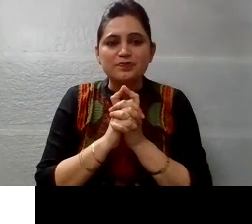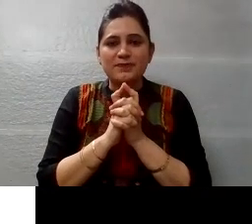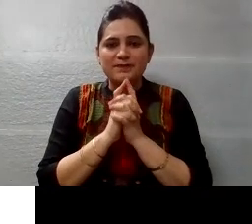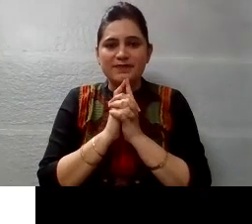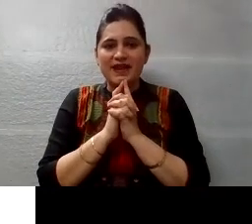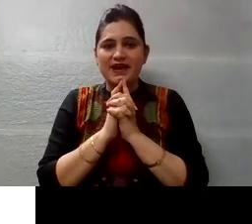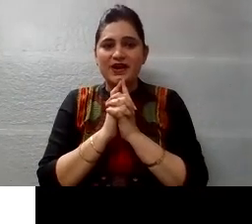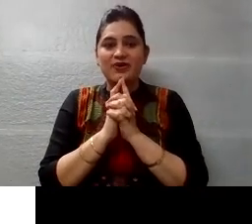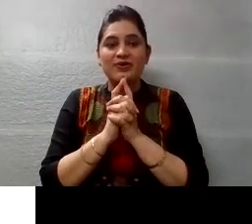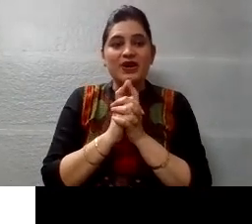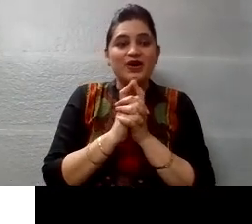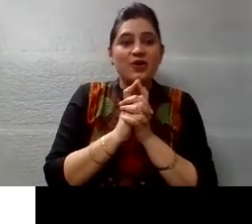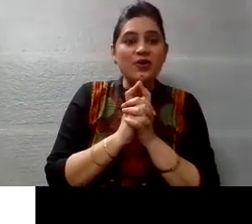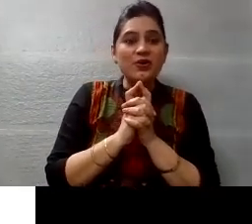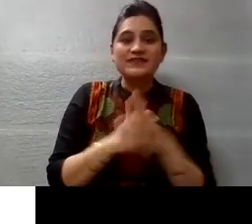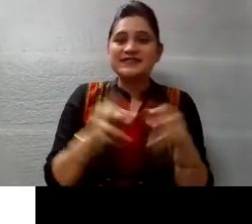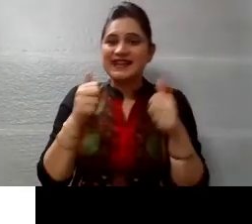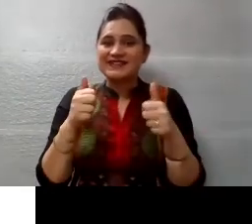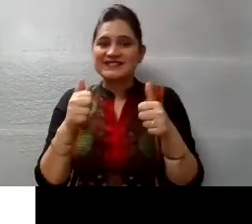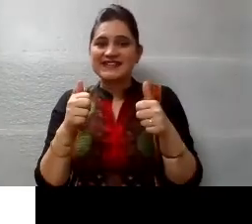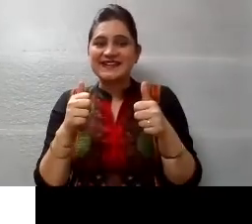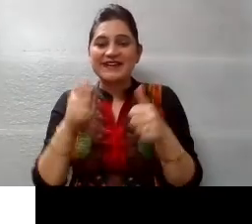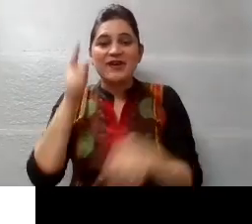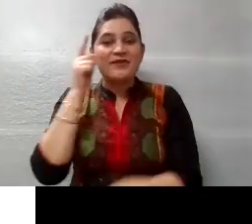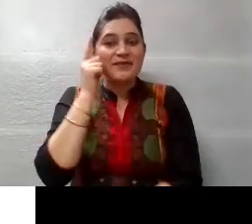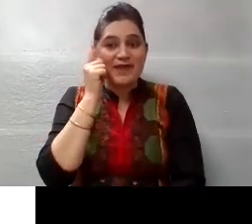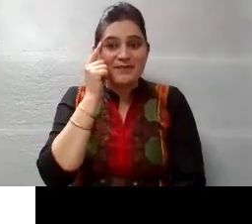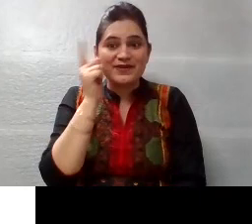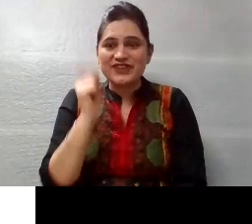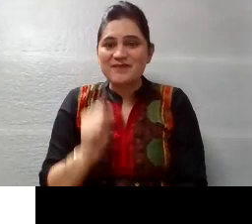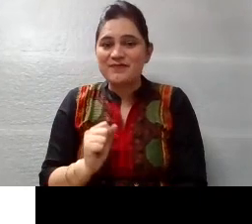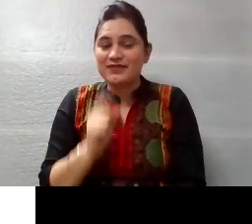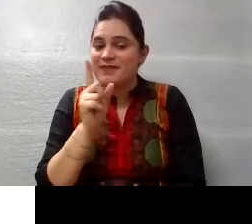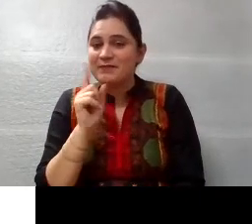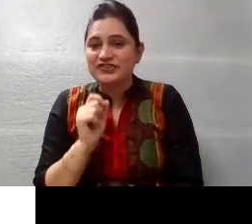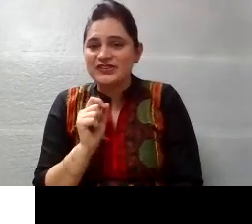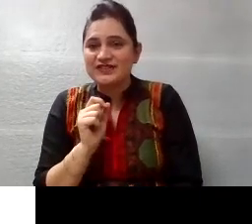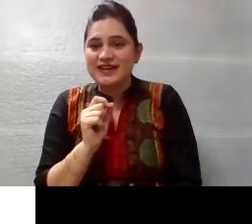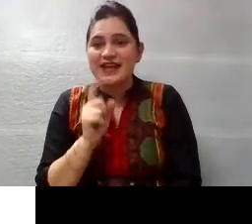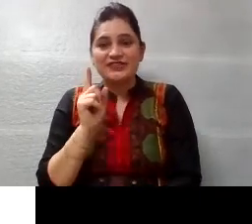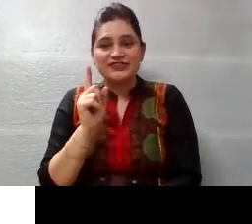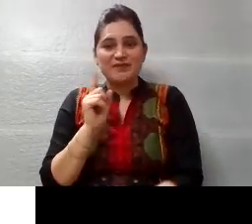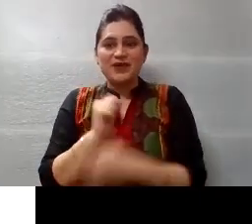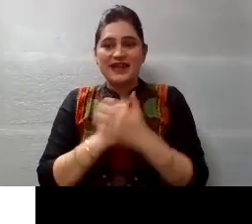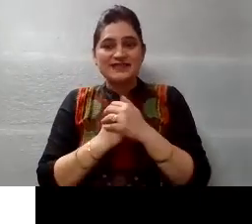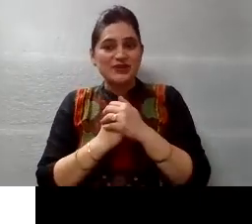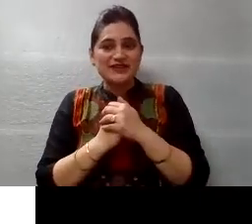is going to pop up now. Oh, 60. Remember Jumbo, remember children. Jumbo had told